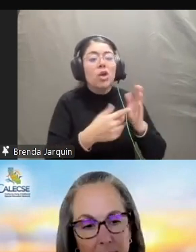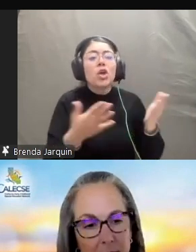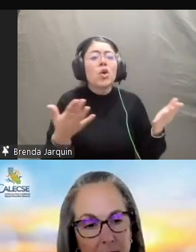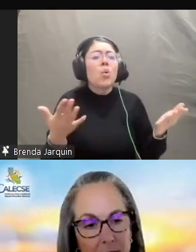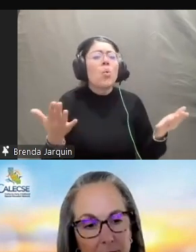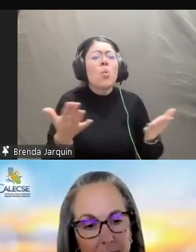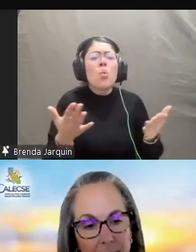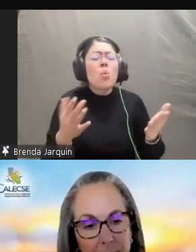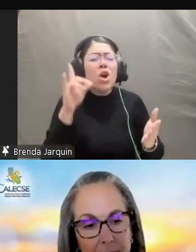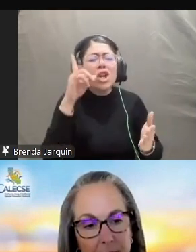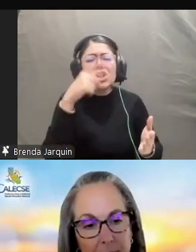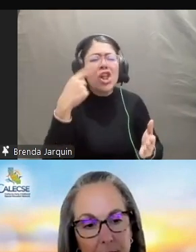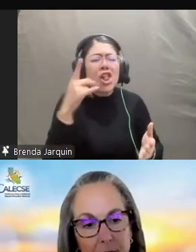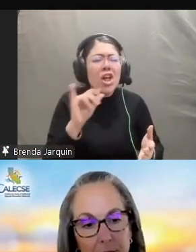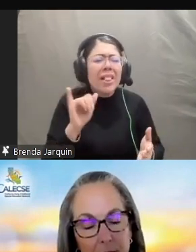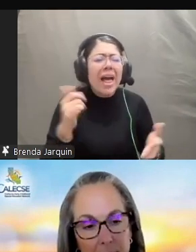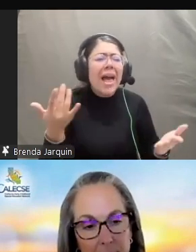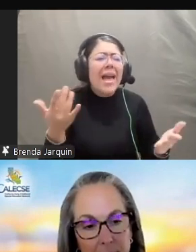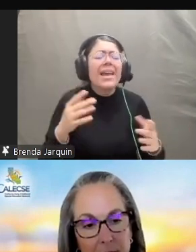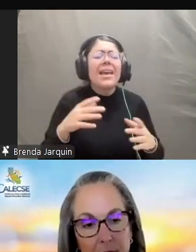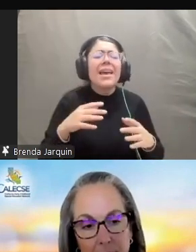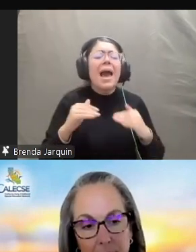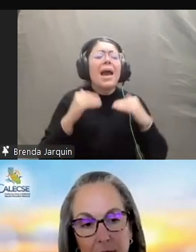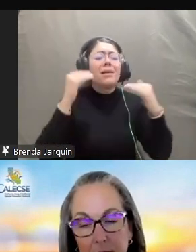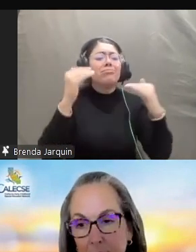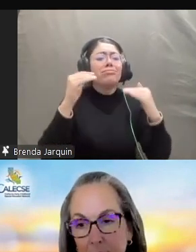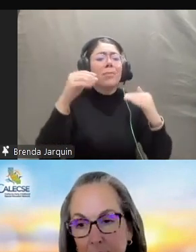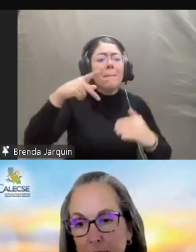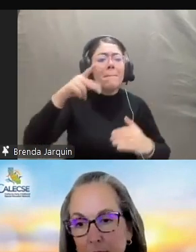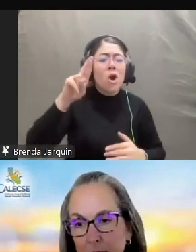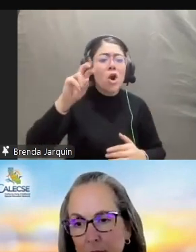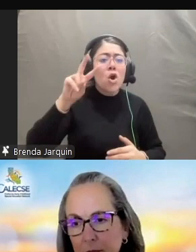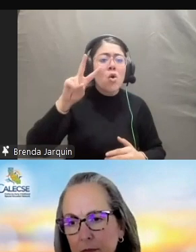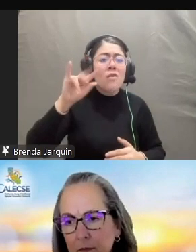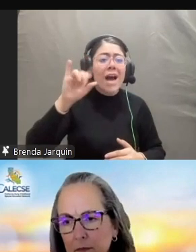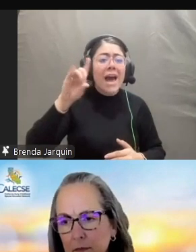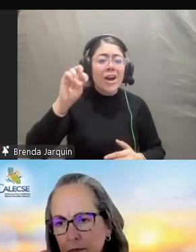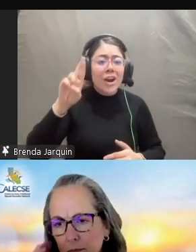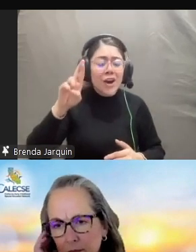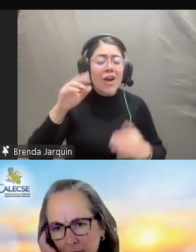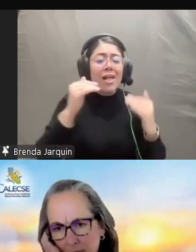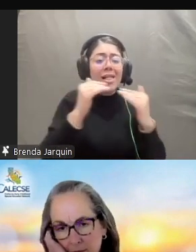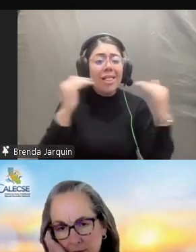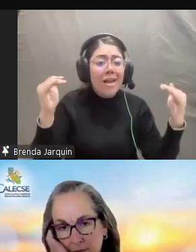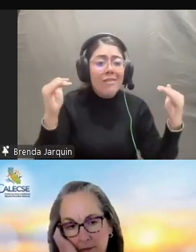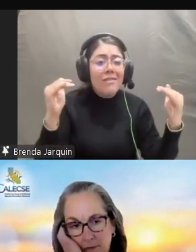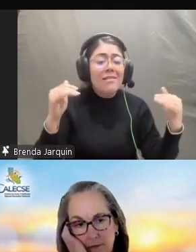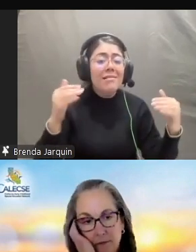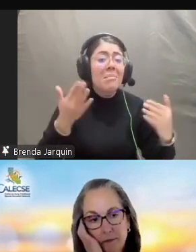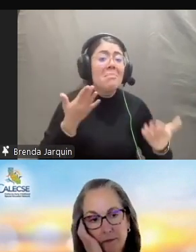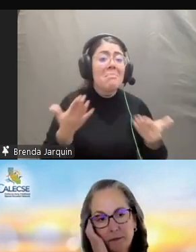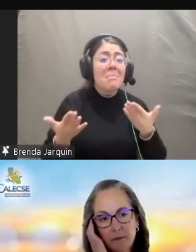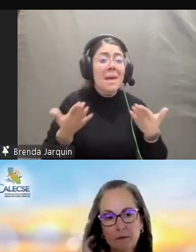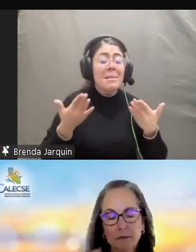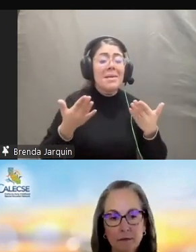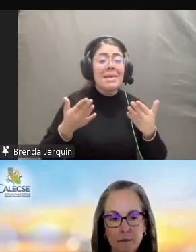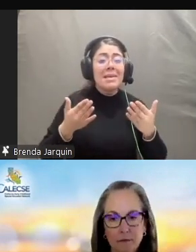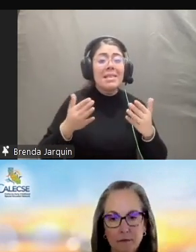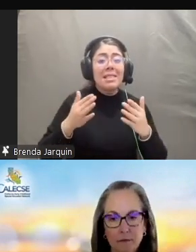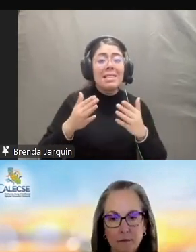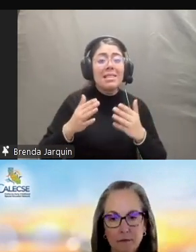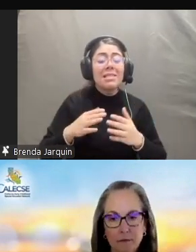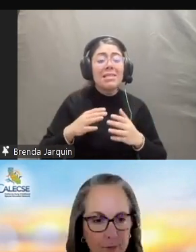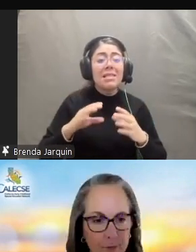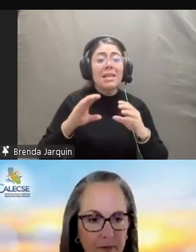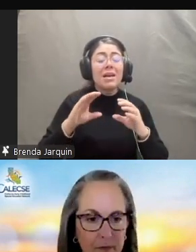does that look like at the provider level? Is it a service coordinator and a provider that are having a difference of opinion? Is it the